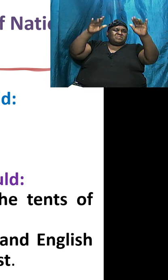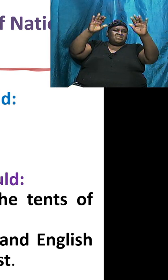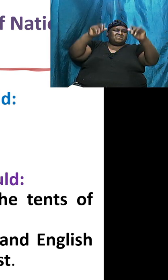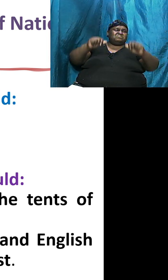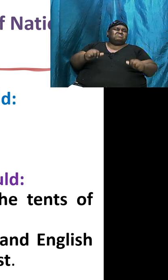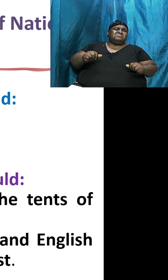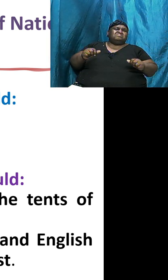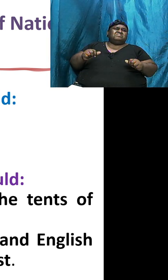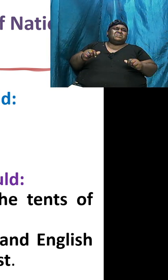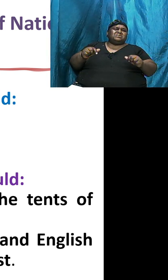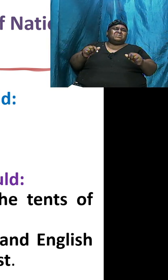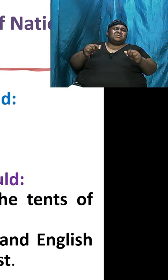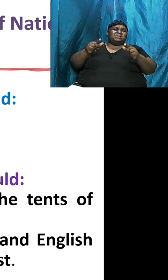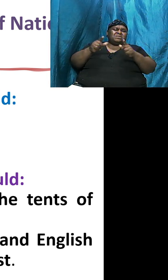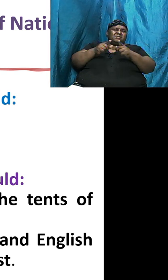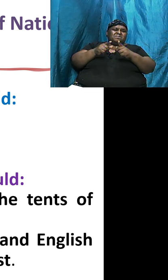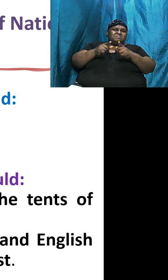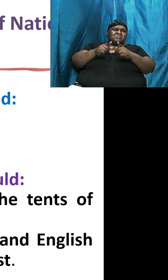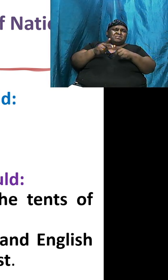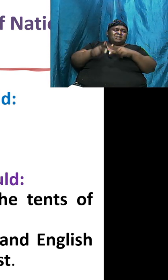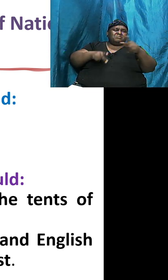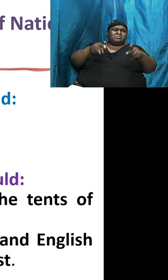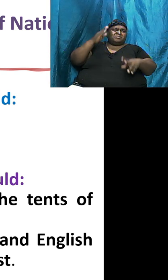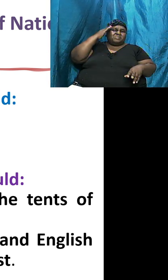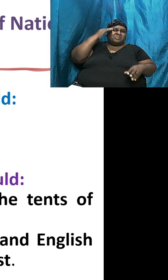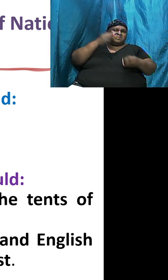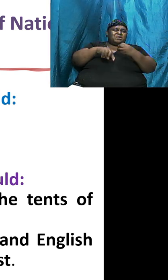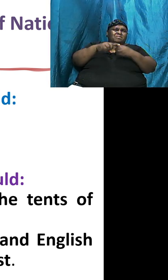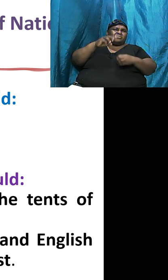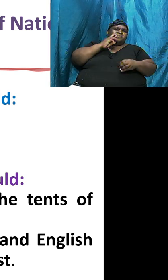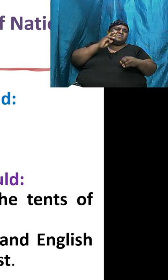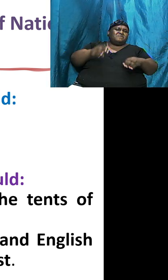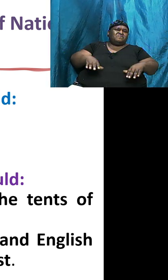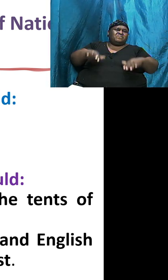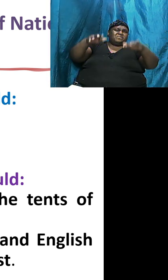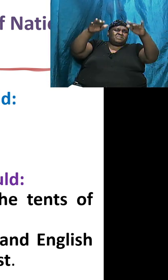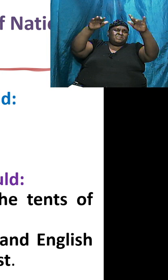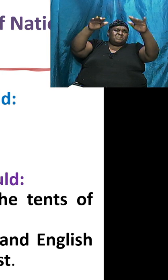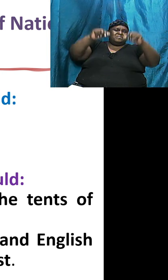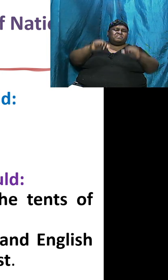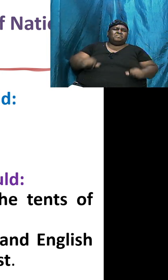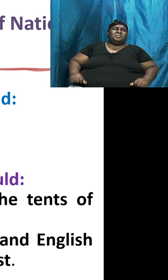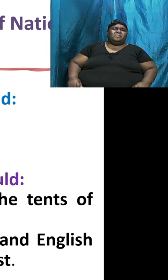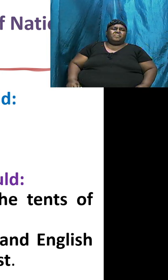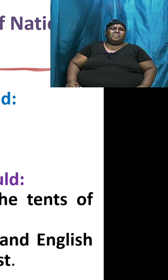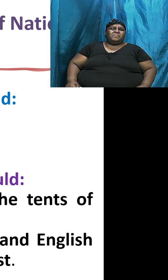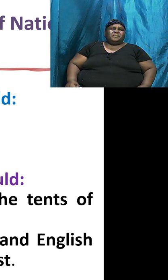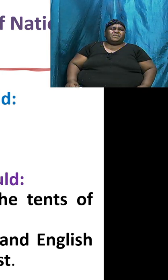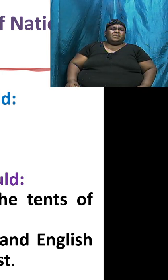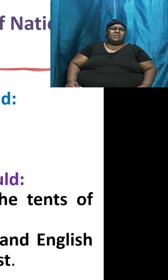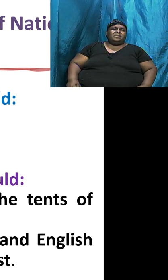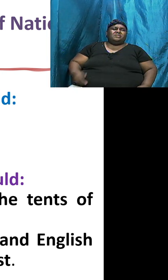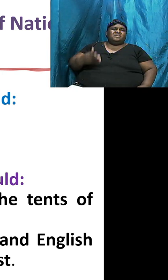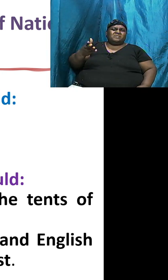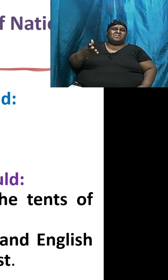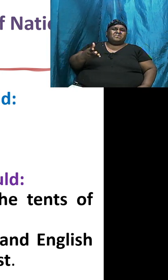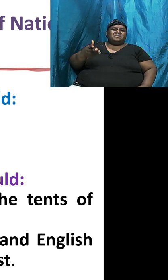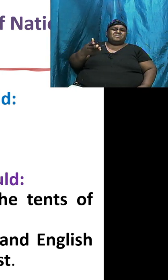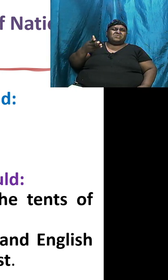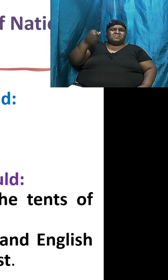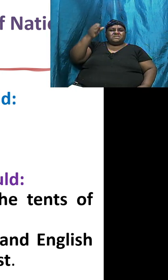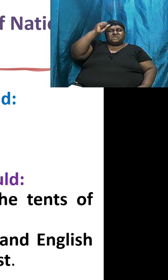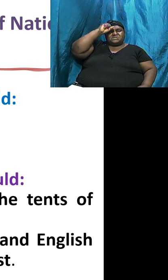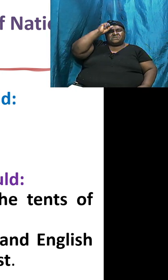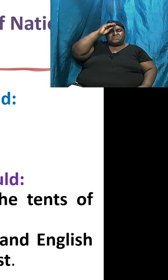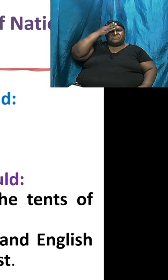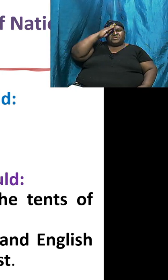It And You Know There Are Those That Suppose The Scholars That Would Indicate To Us Or